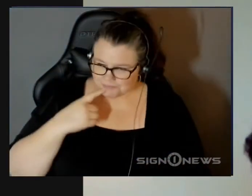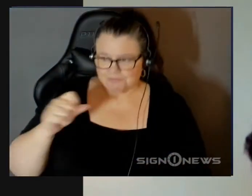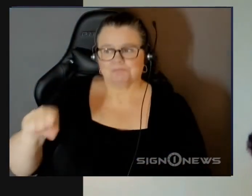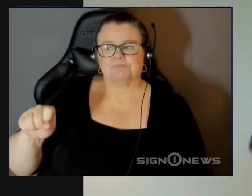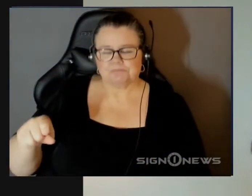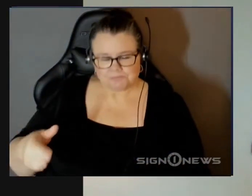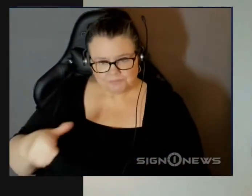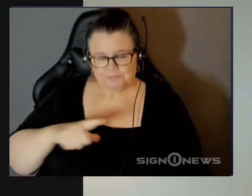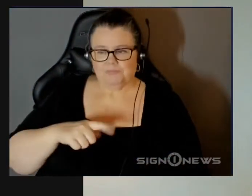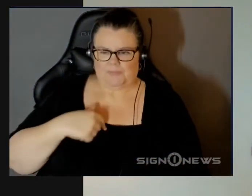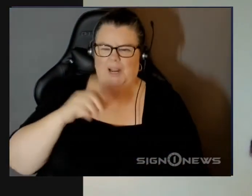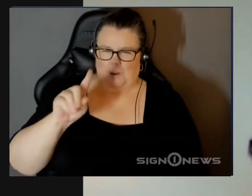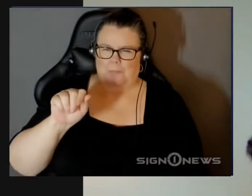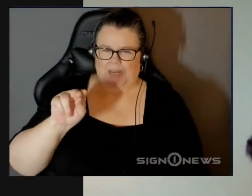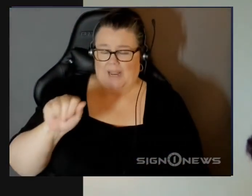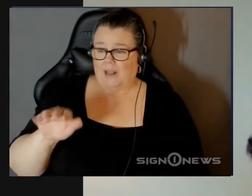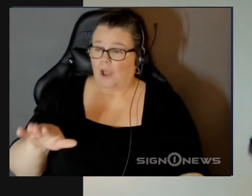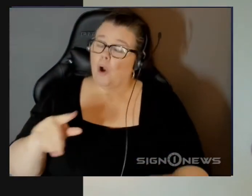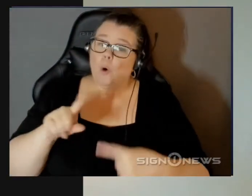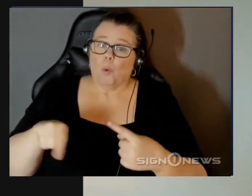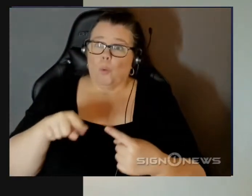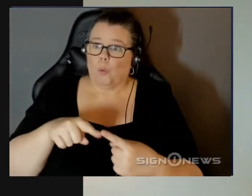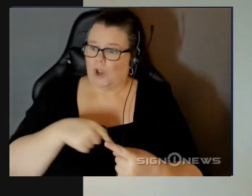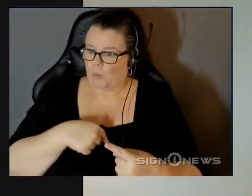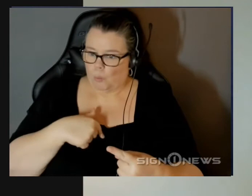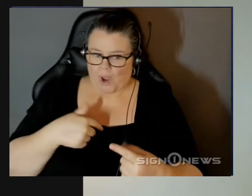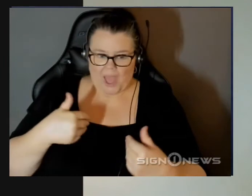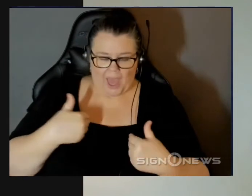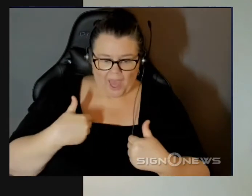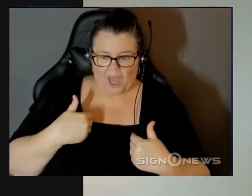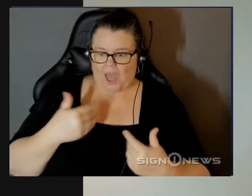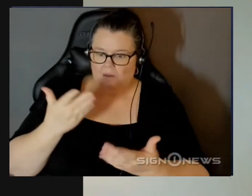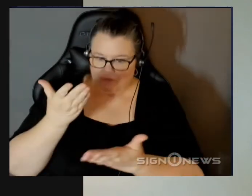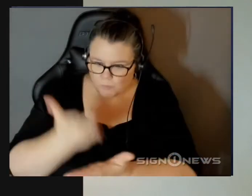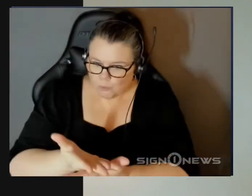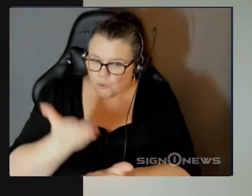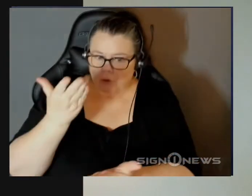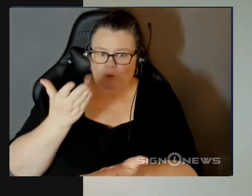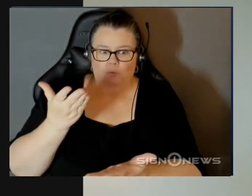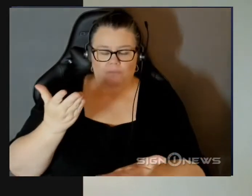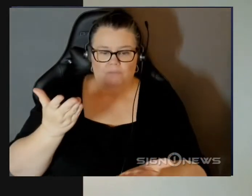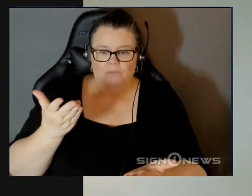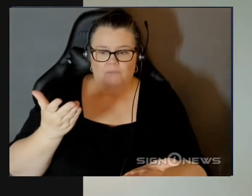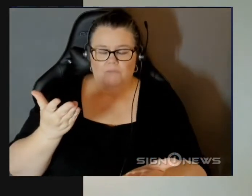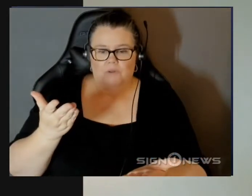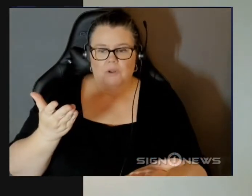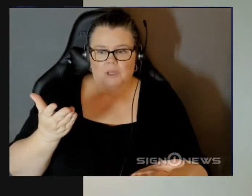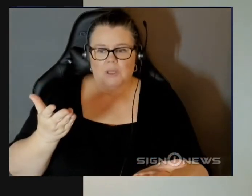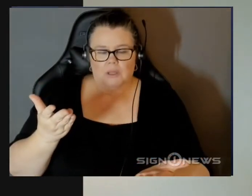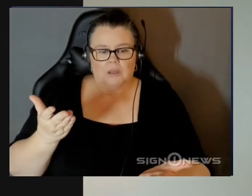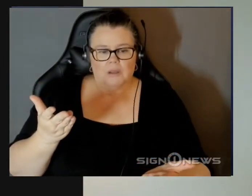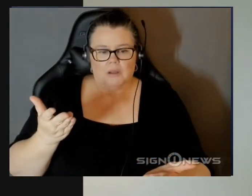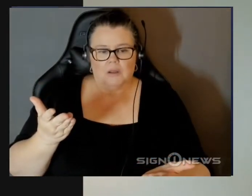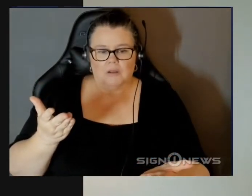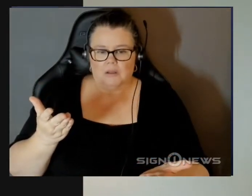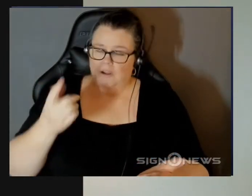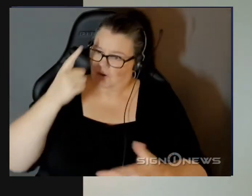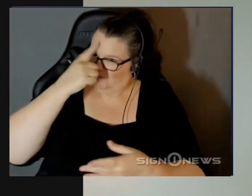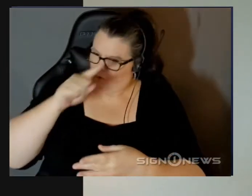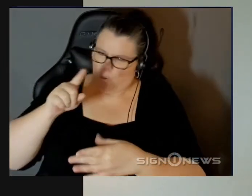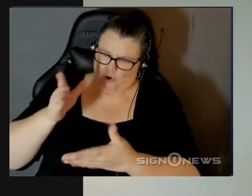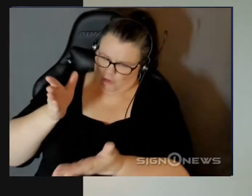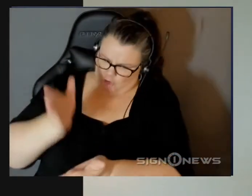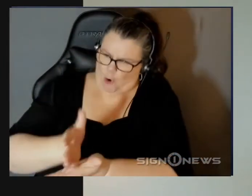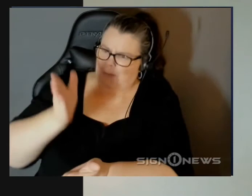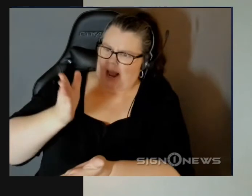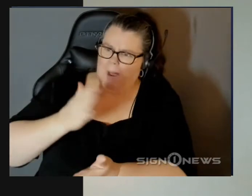it is much more difficult, right, for people to make the case to terminate their guardianship. And